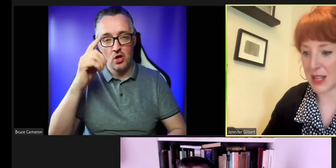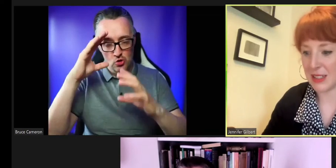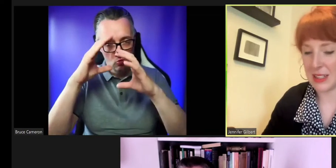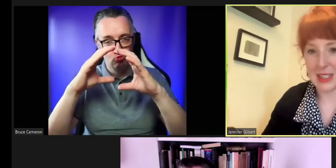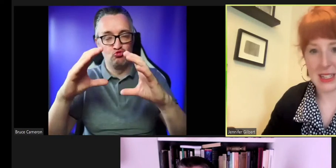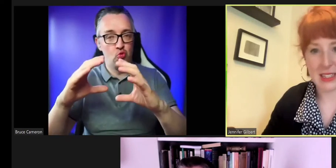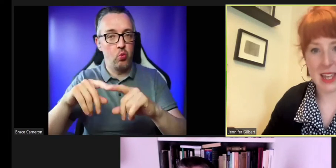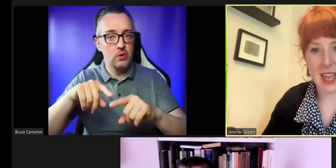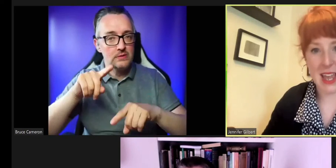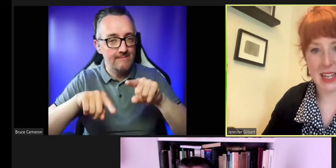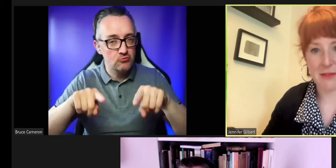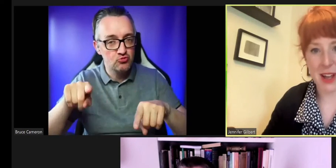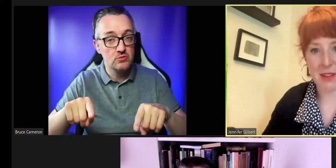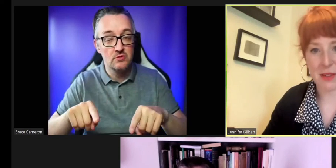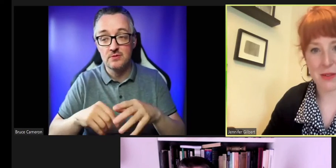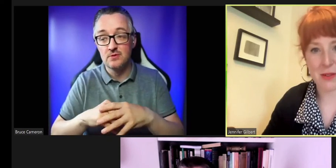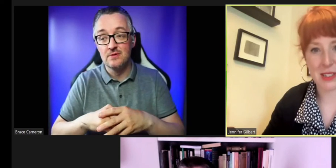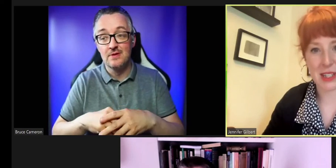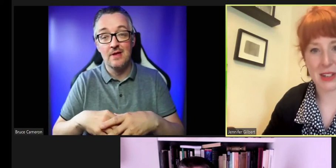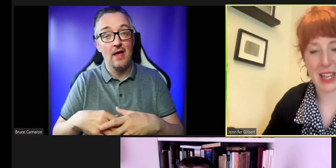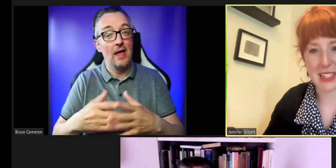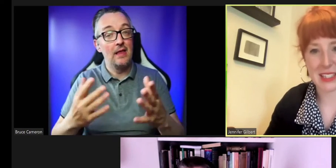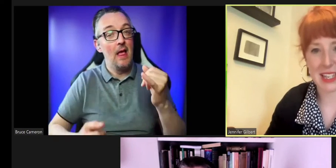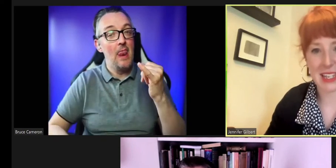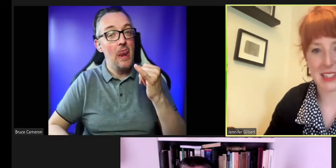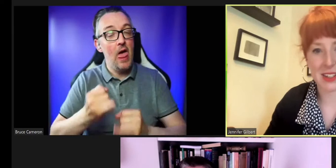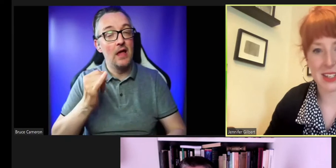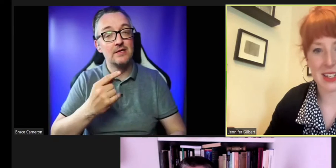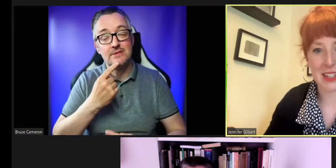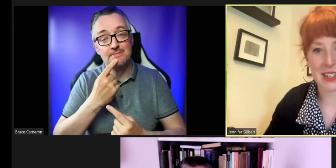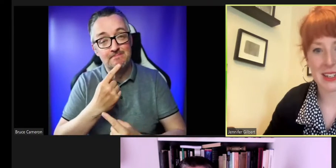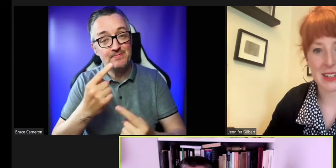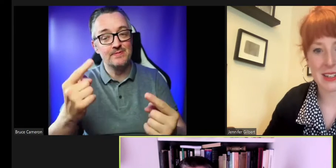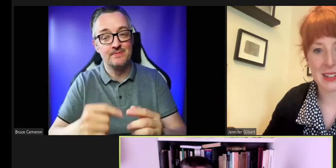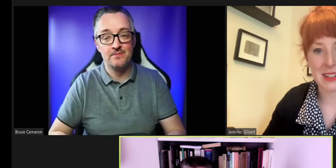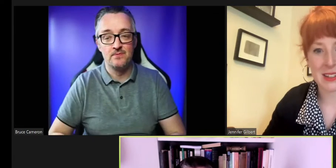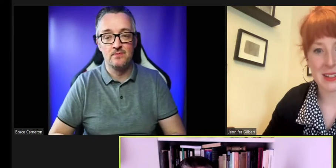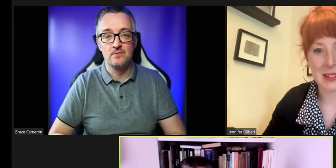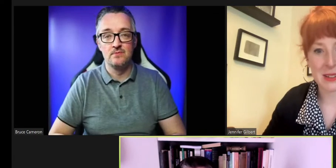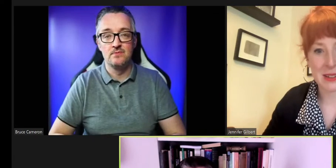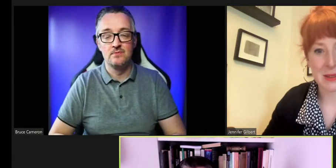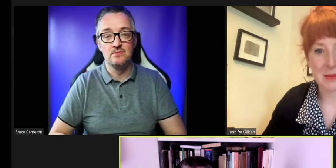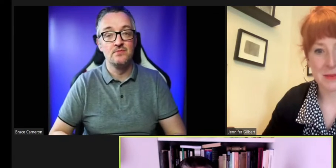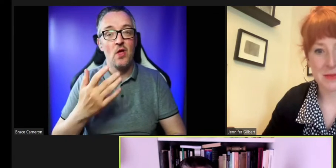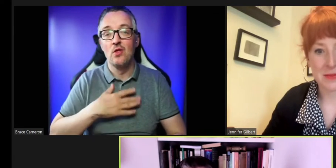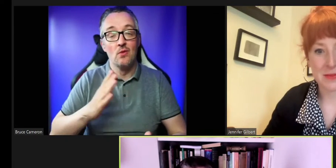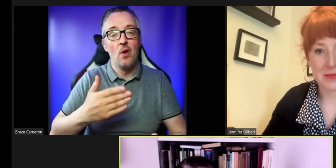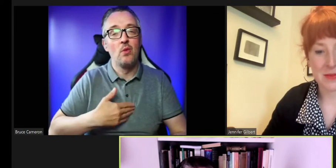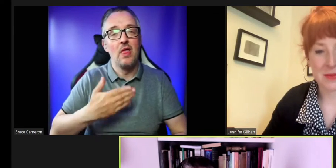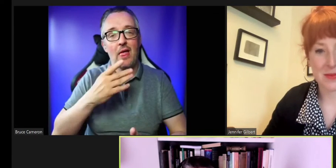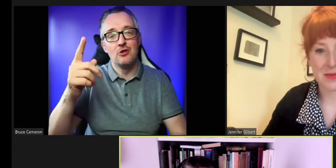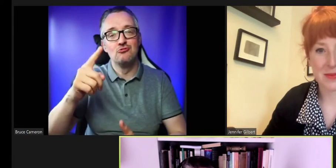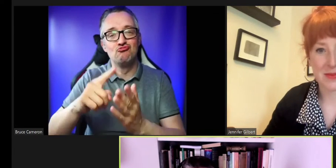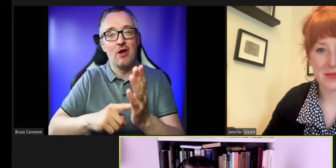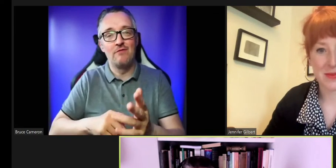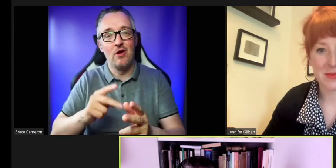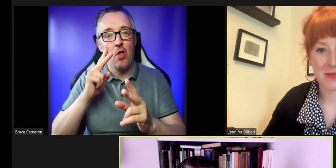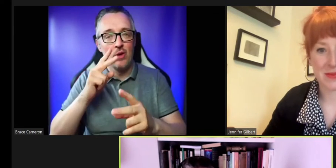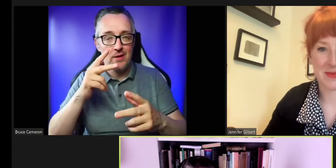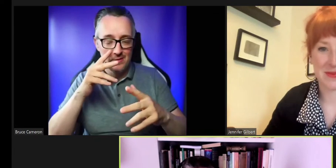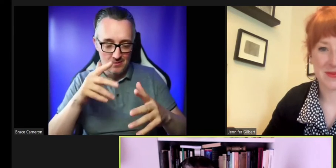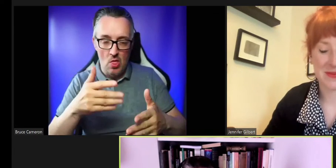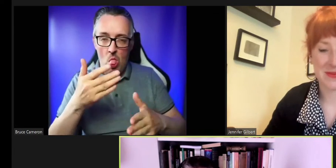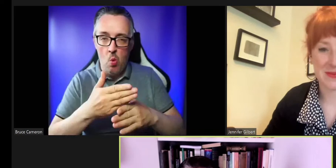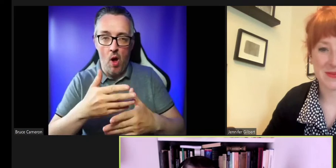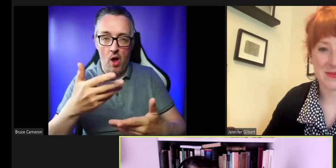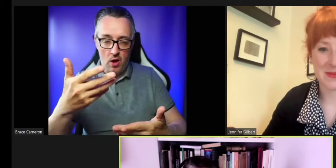as well. Is there any final thoughts that you'd like to say, Sonia? I'd like to thank you, Jennifer, for looking so carefully at the work and